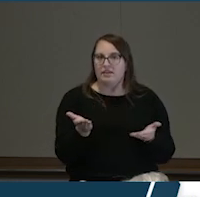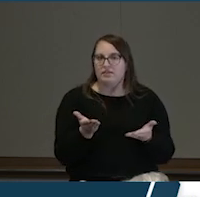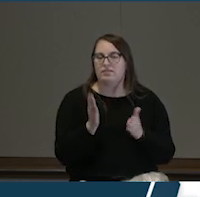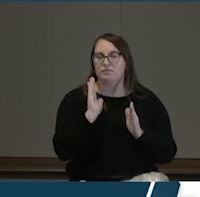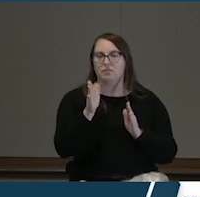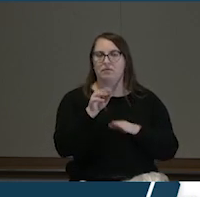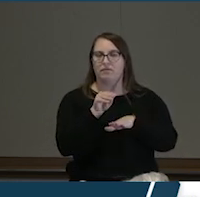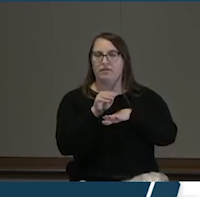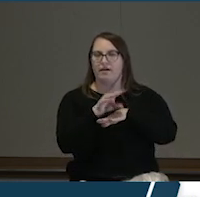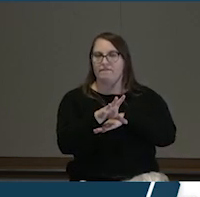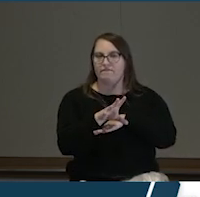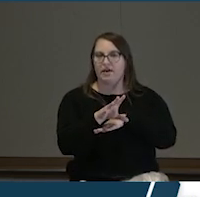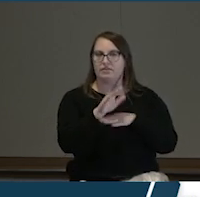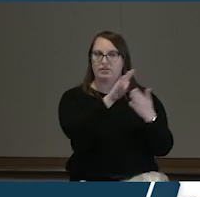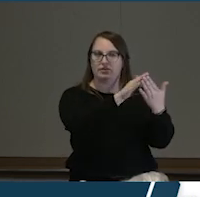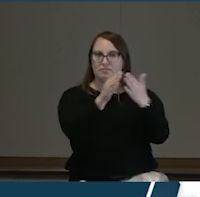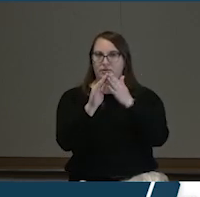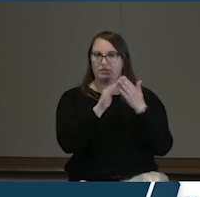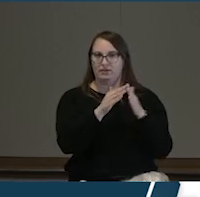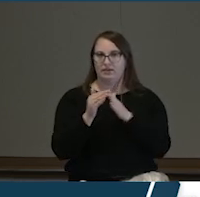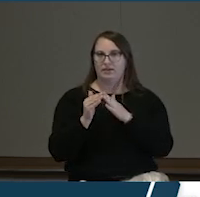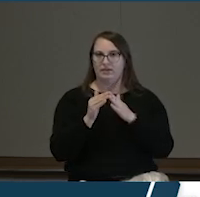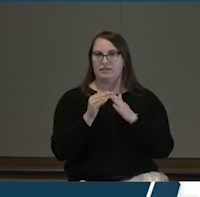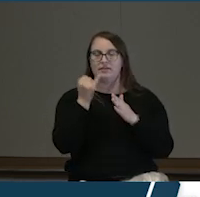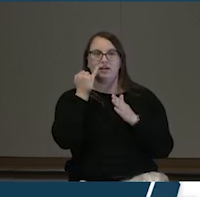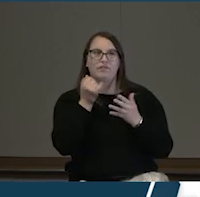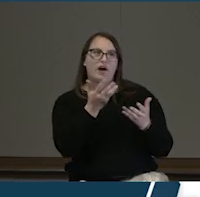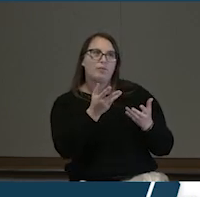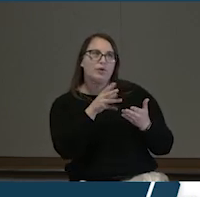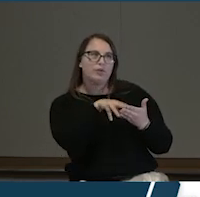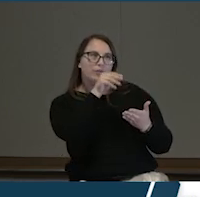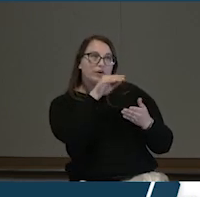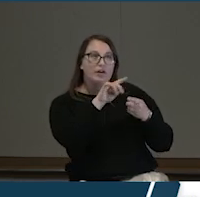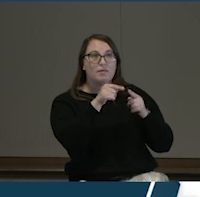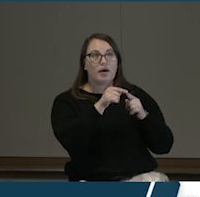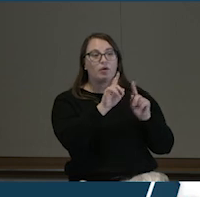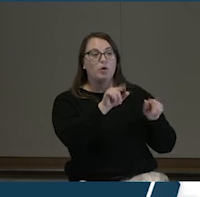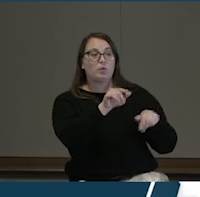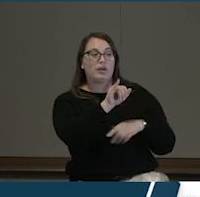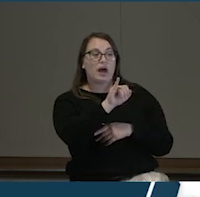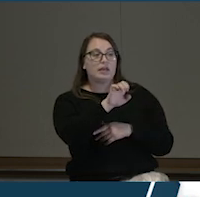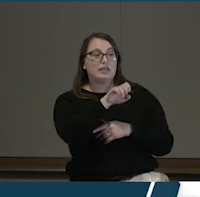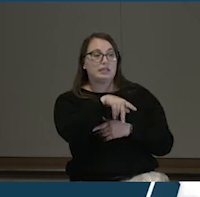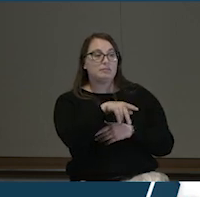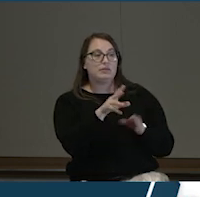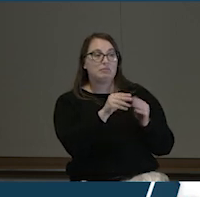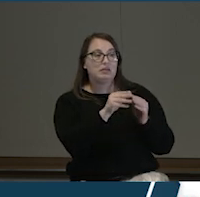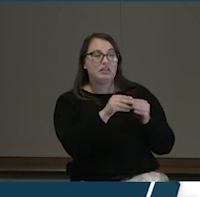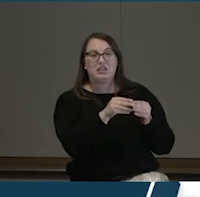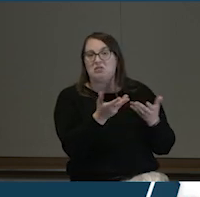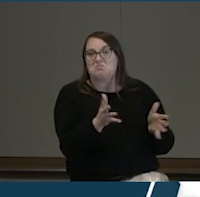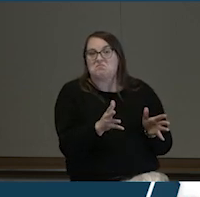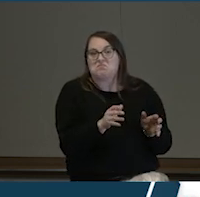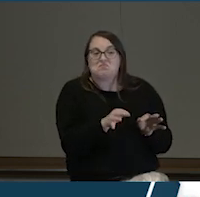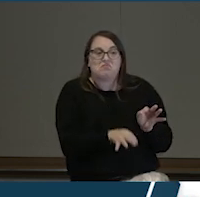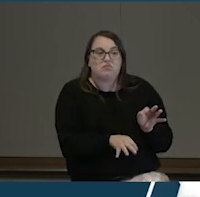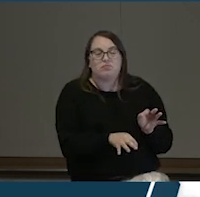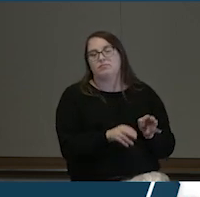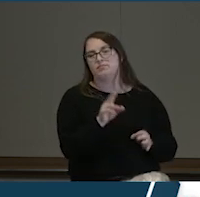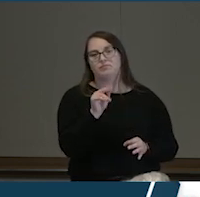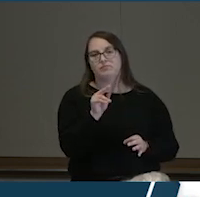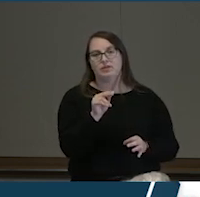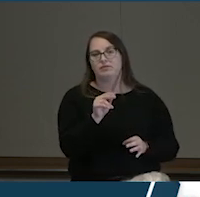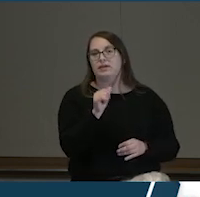the application that you want to learn how to go to your kid's IEP meeting, you will not be chosen. It cannot be about